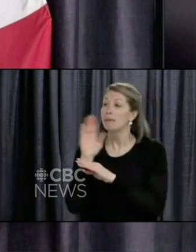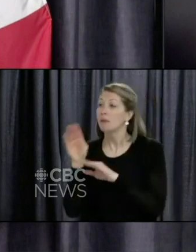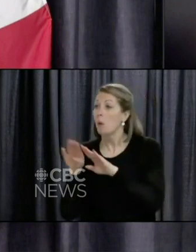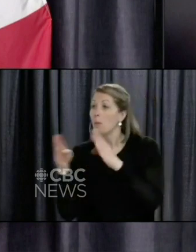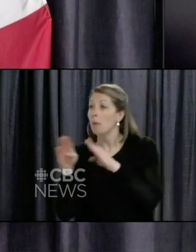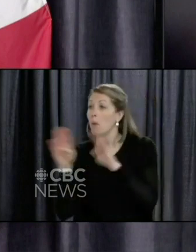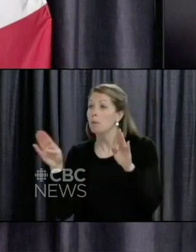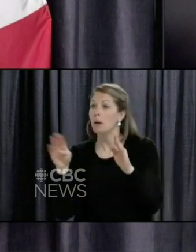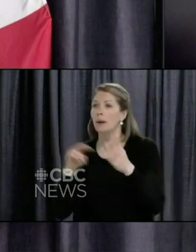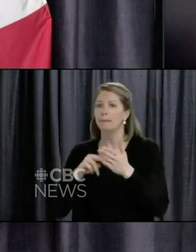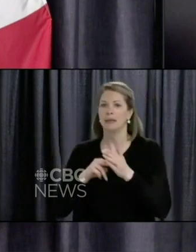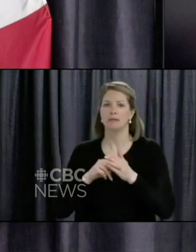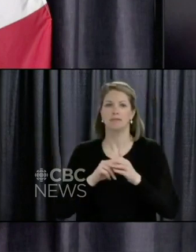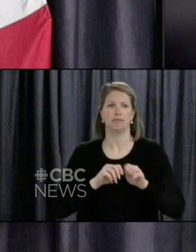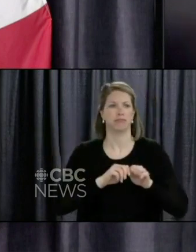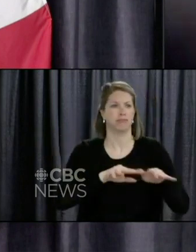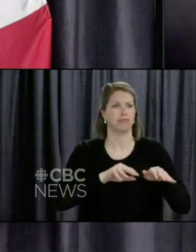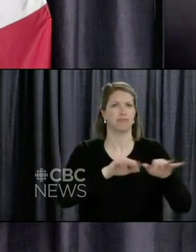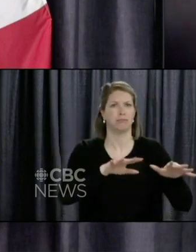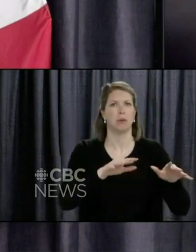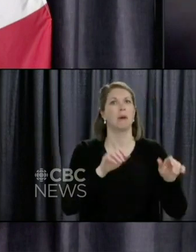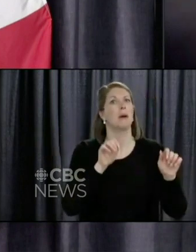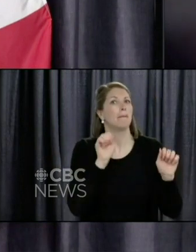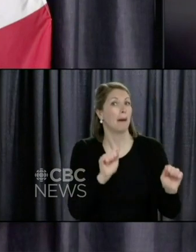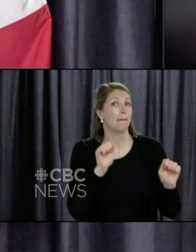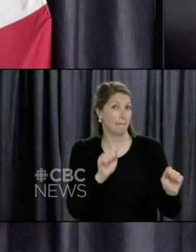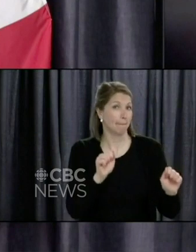Once the public health measures,